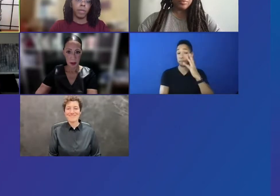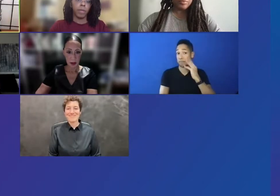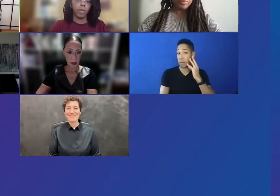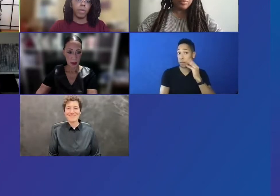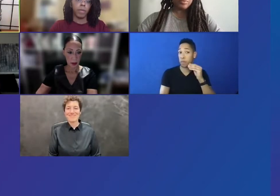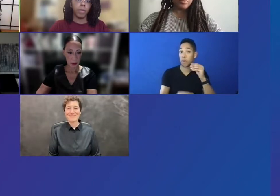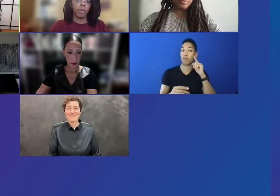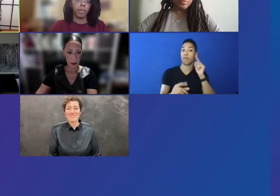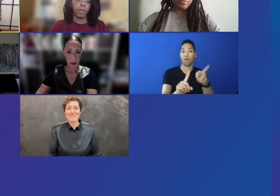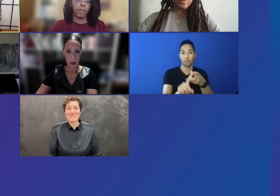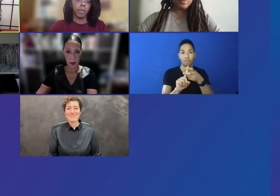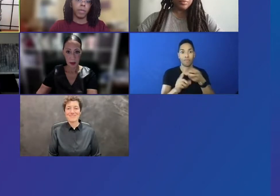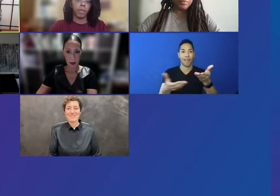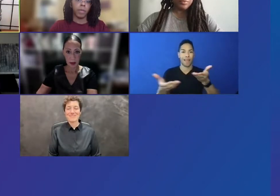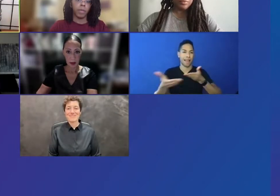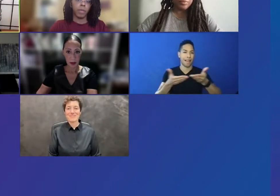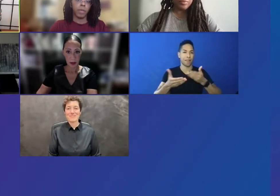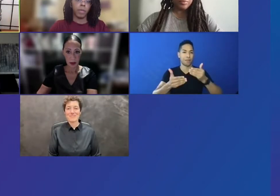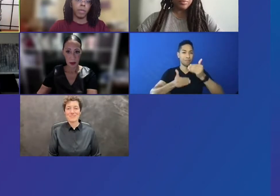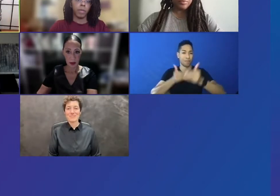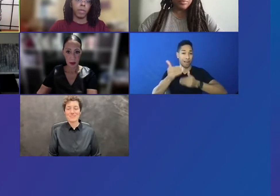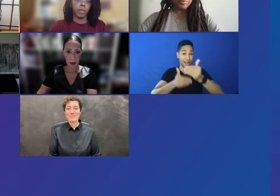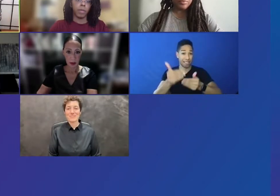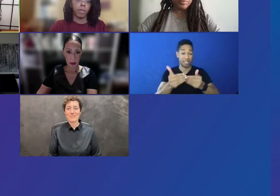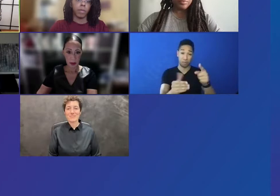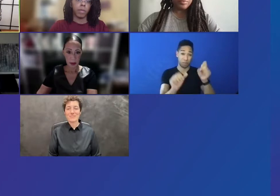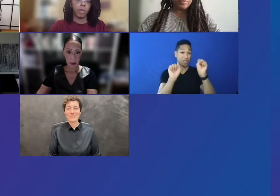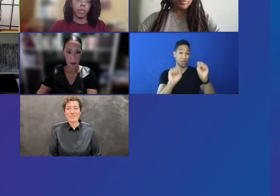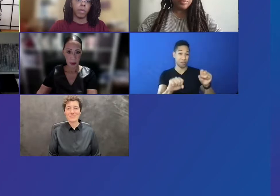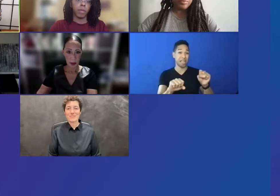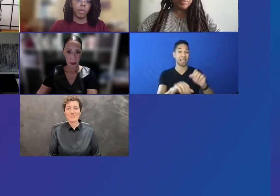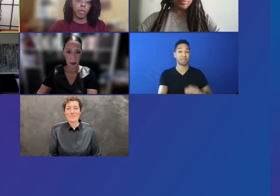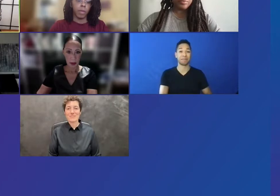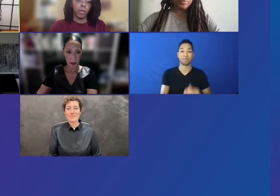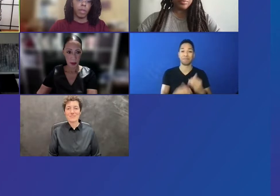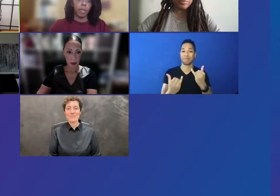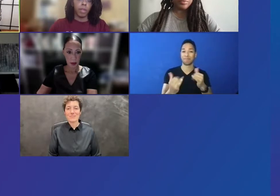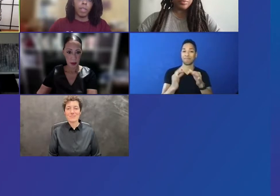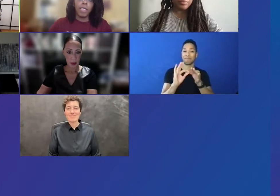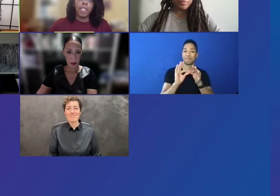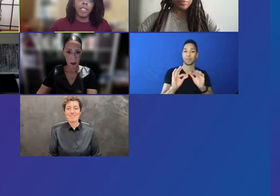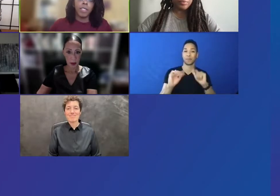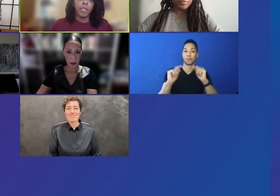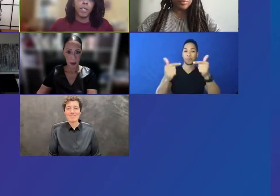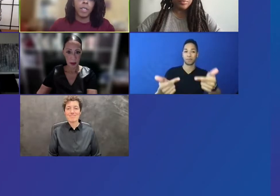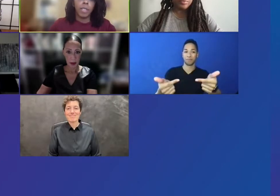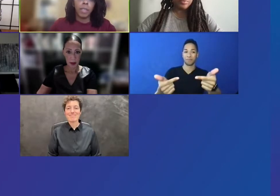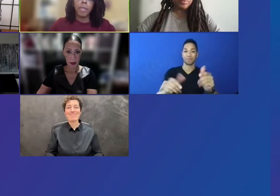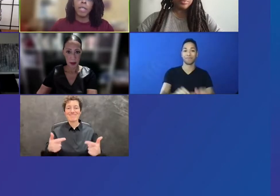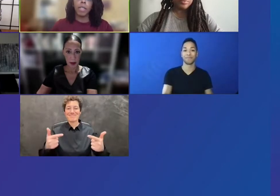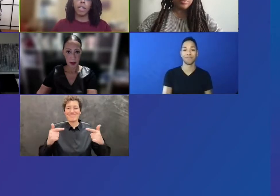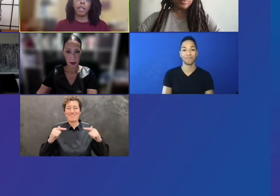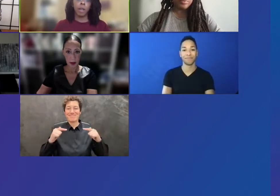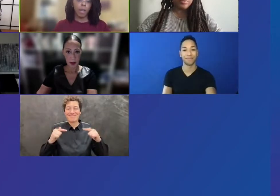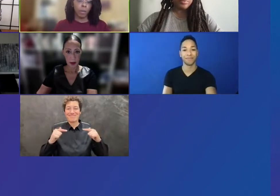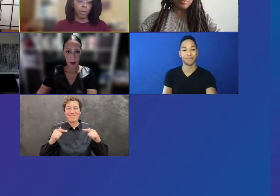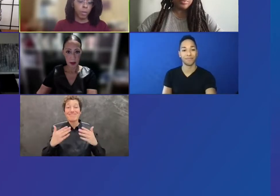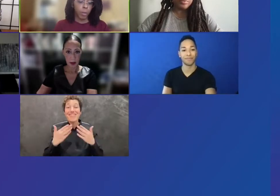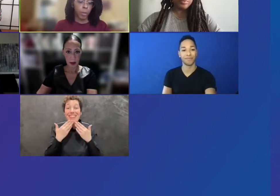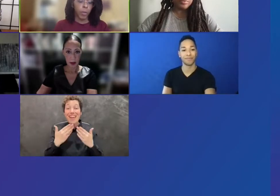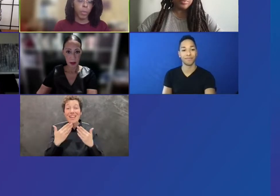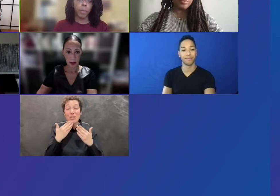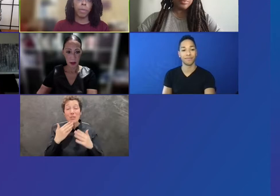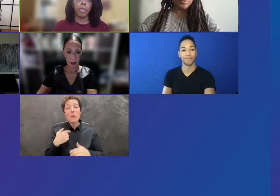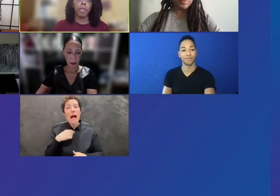the recruitment, hiring, onboarding process, feel free to do so as well. Tiffany? Thank you. I will